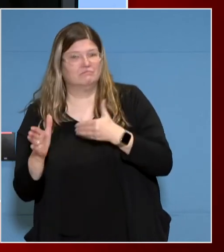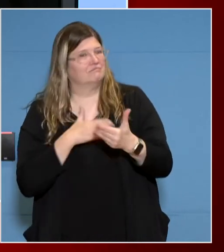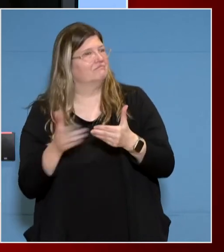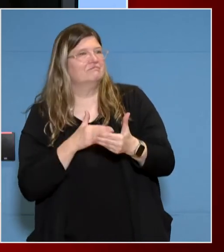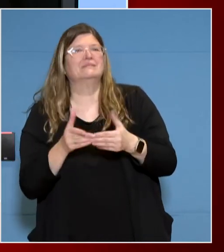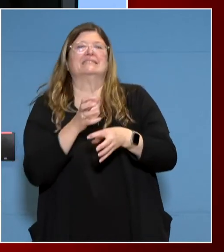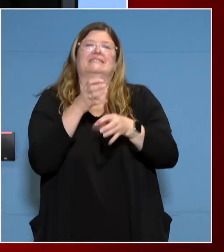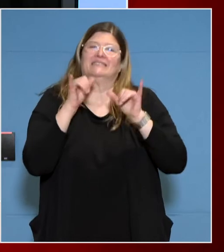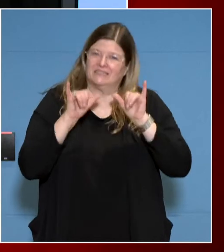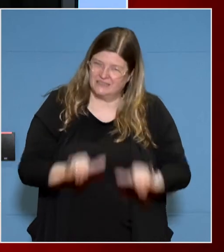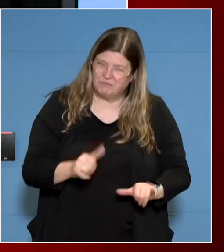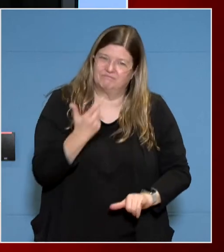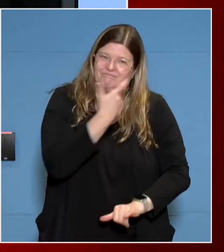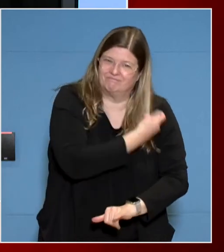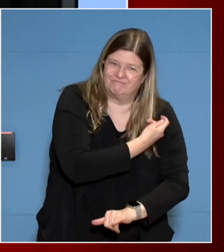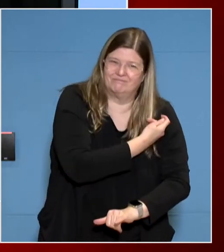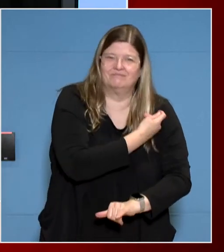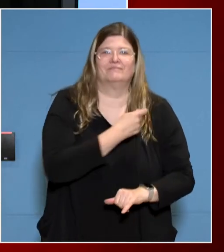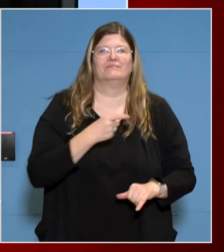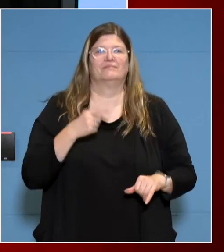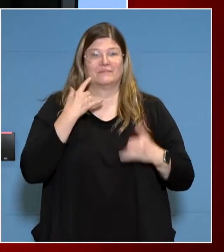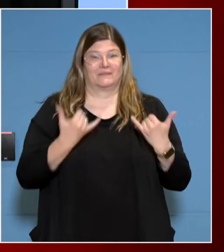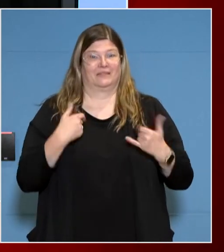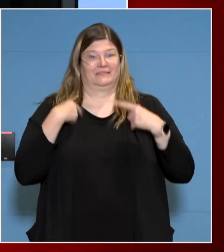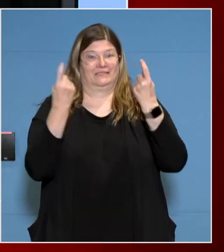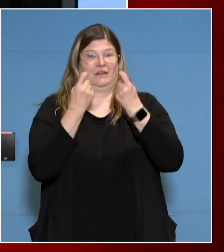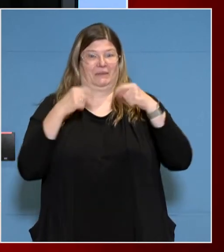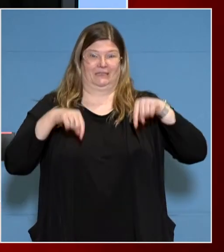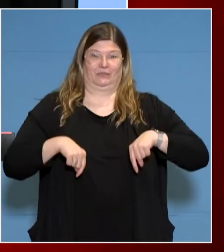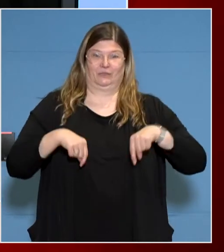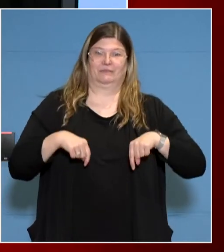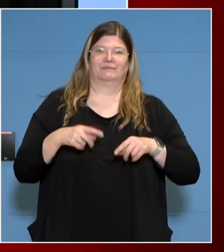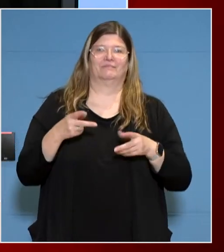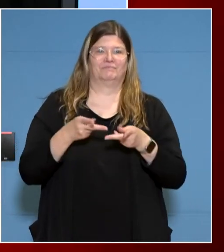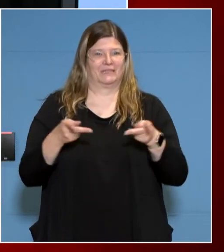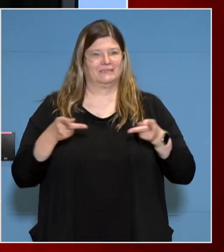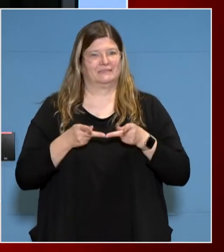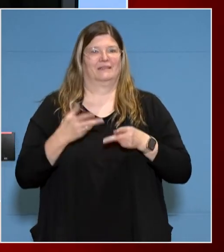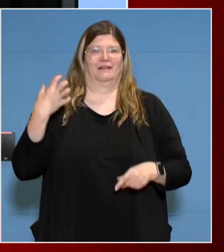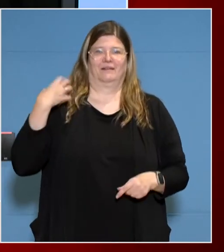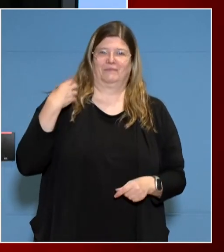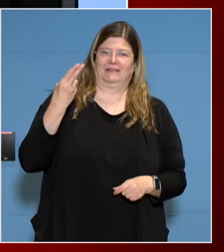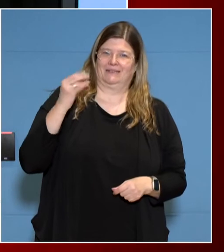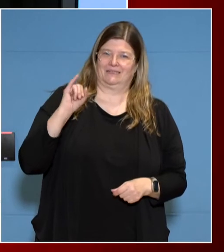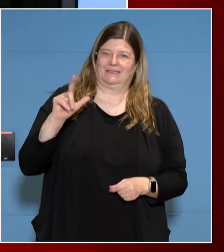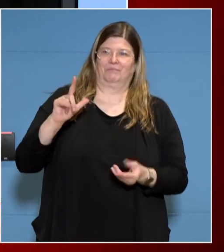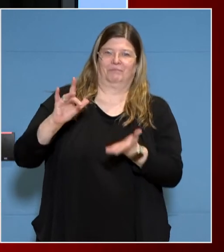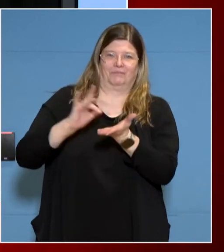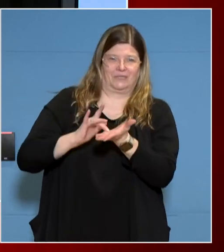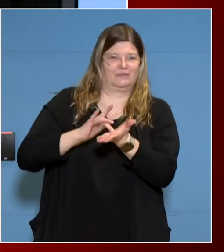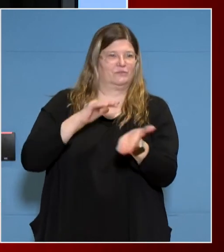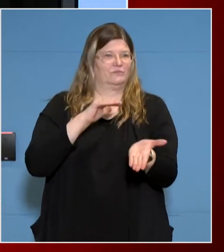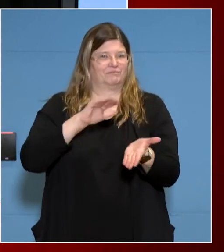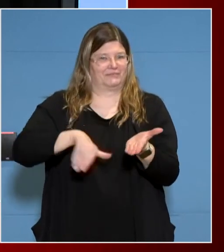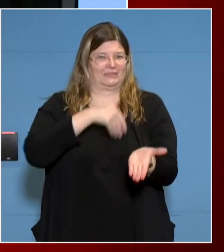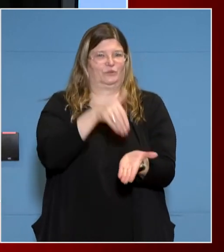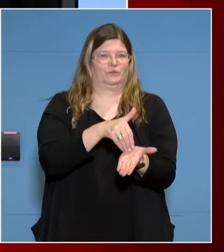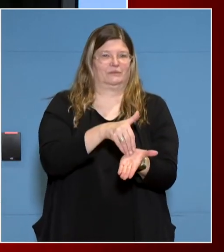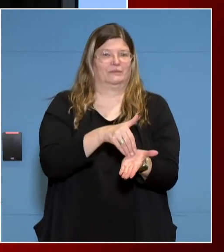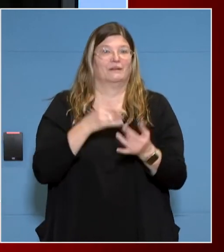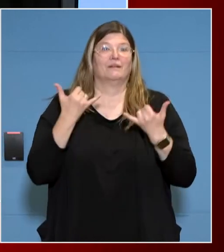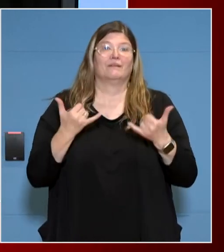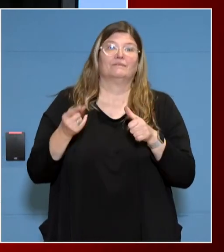we're standing today. This is the Capitol Hill Medical Center. It's one of the first multi-specialty hubs in the region